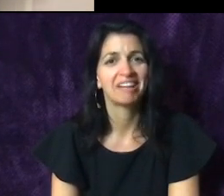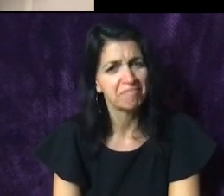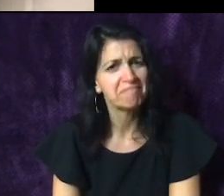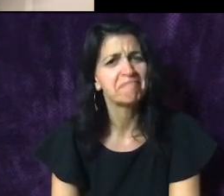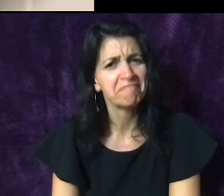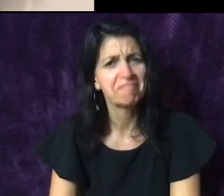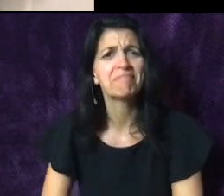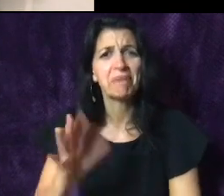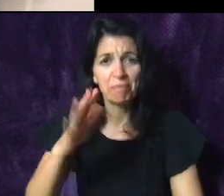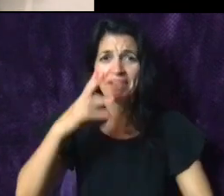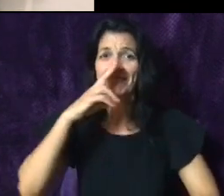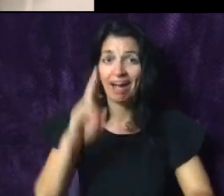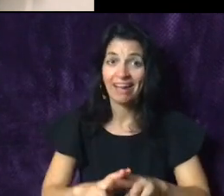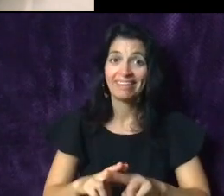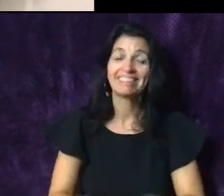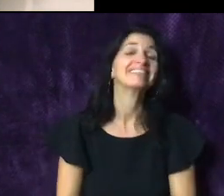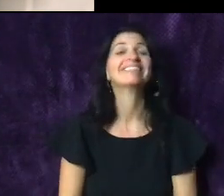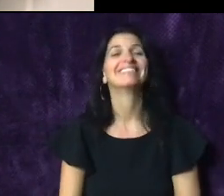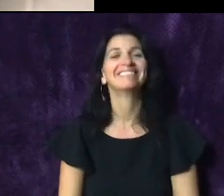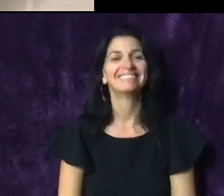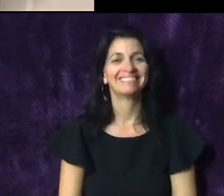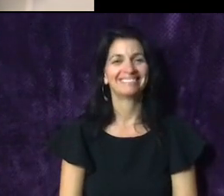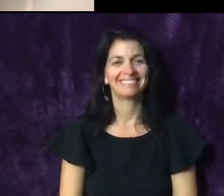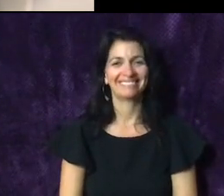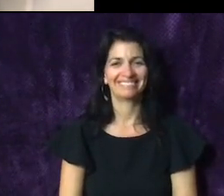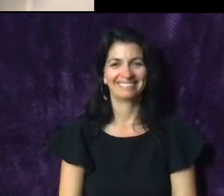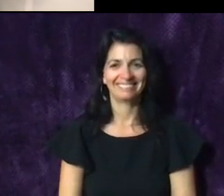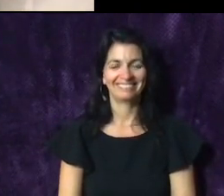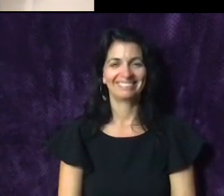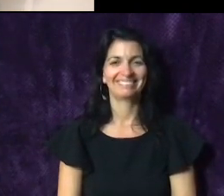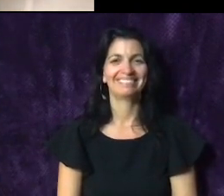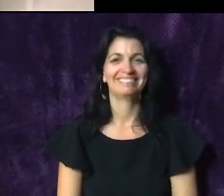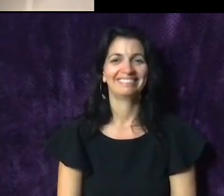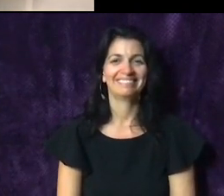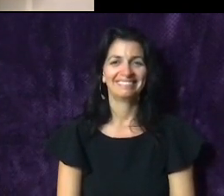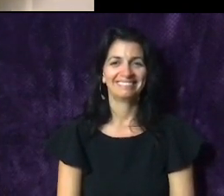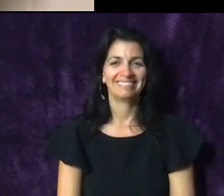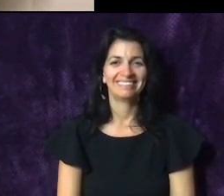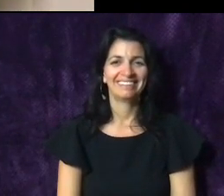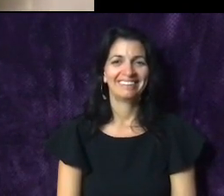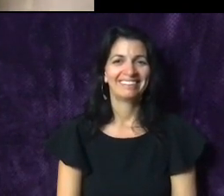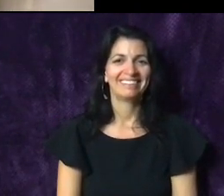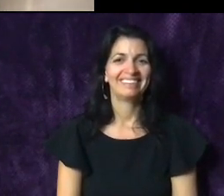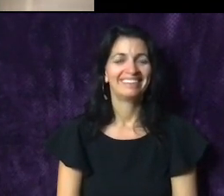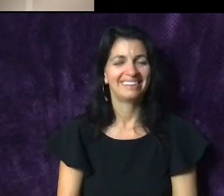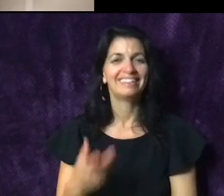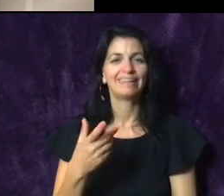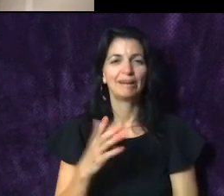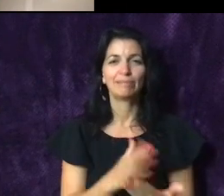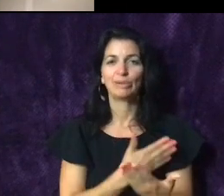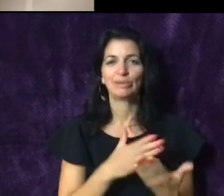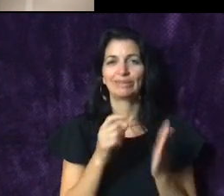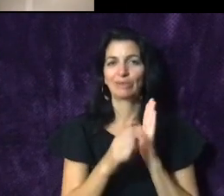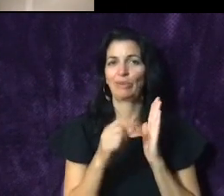That's pretty fun. How about we do this to it? Now, this is a music notation